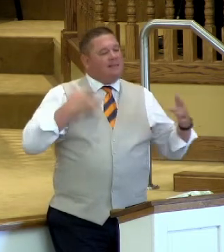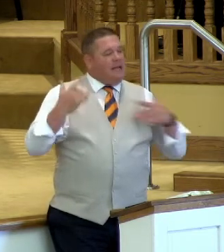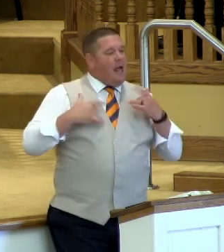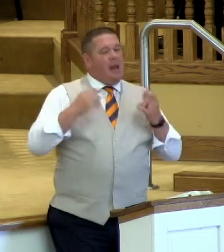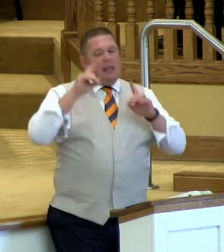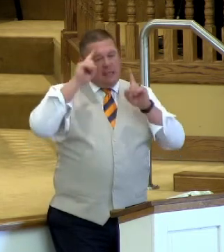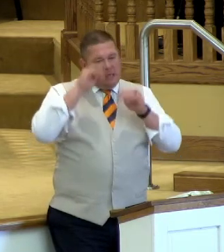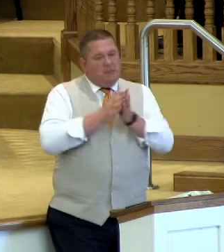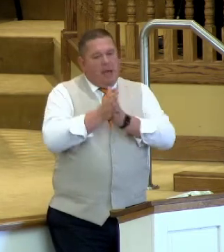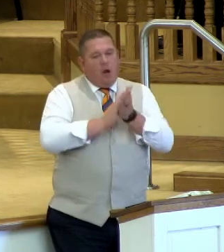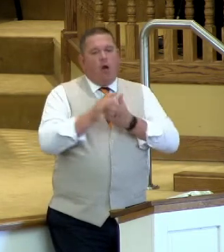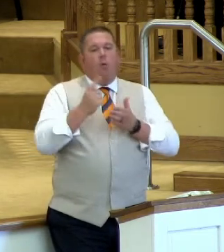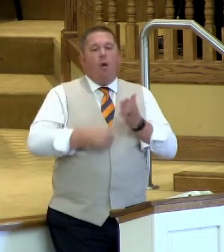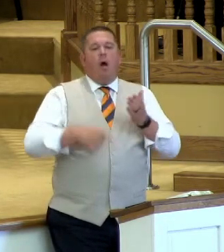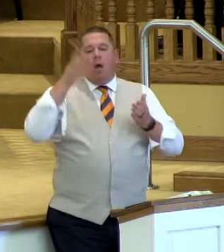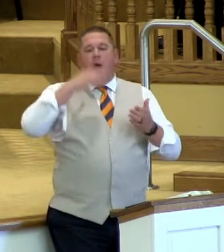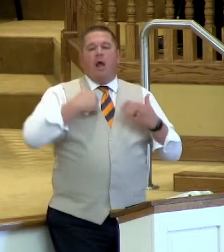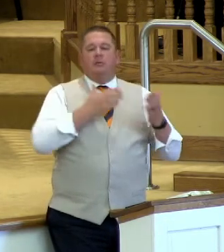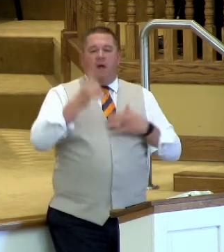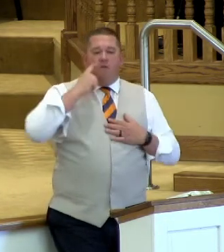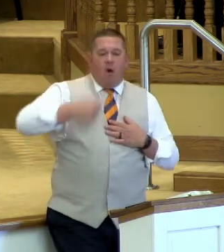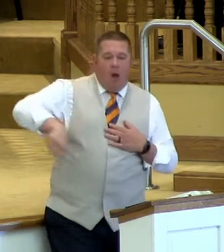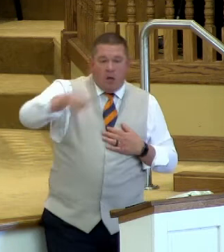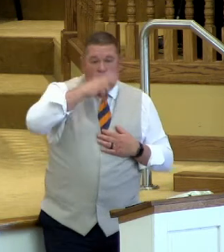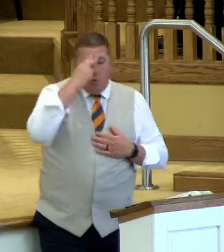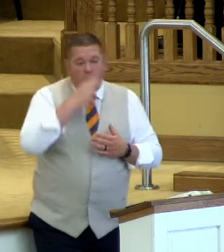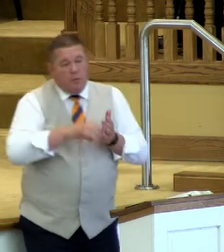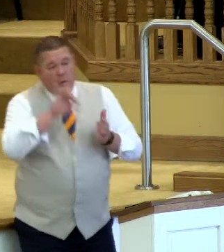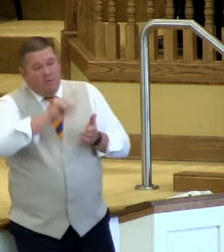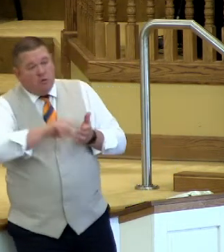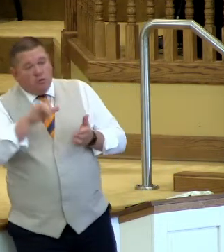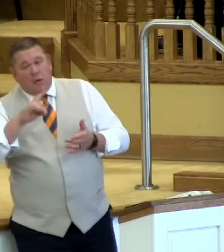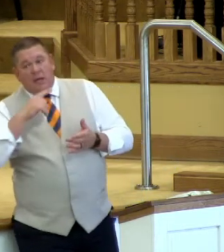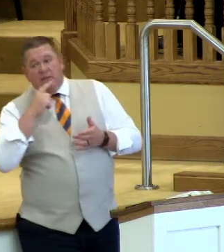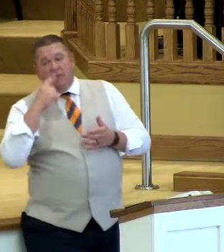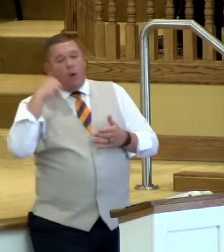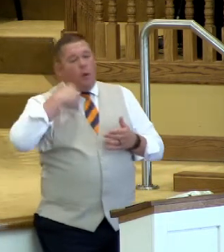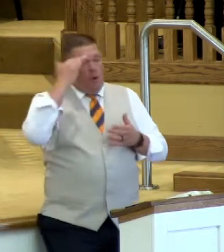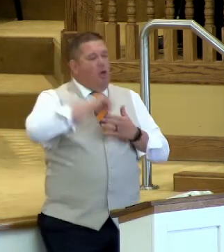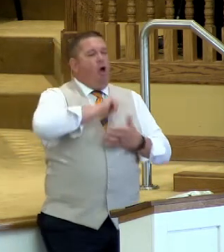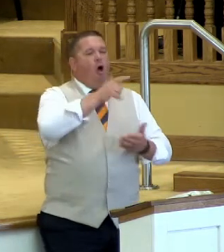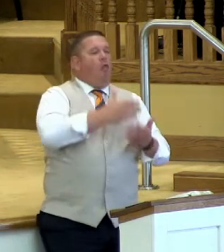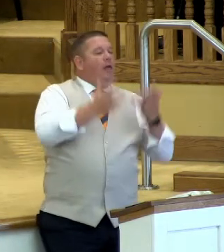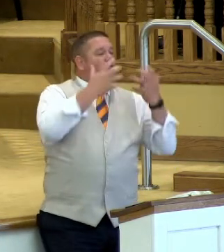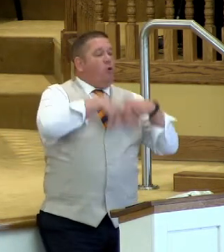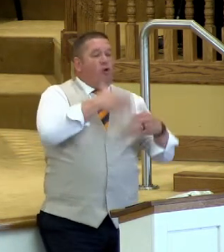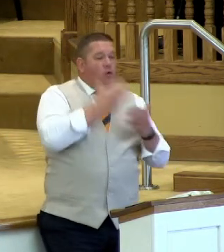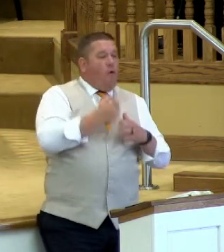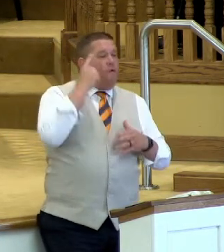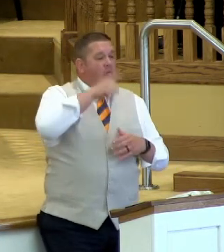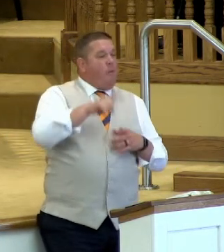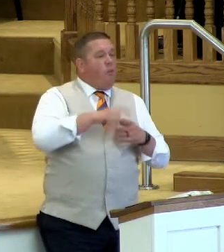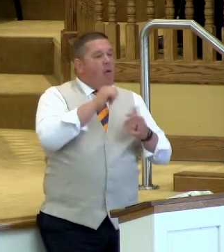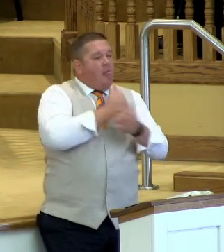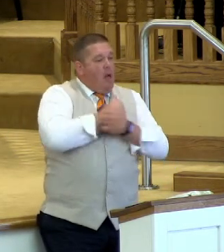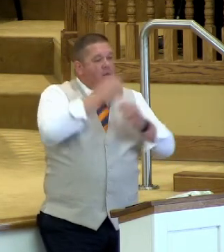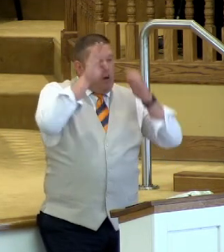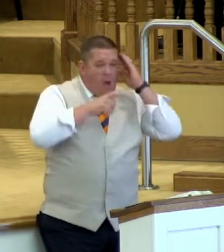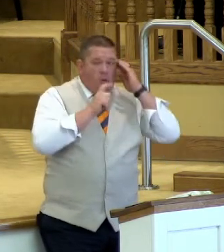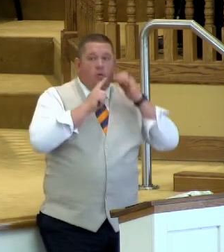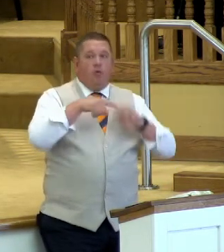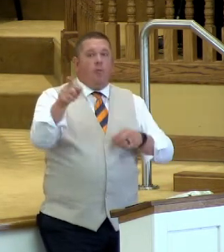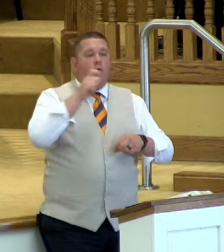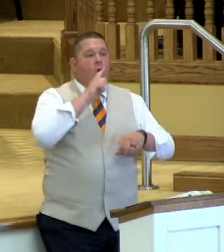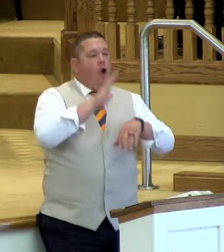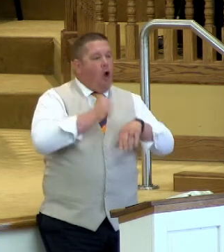excited and anticipating about what God has for us. In Romans 8:28, it says, and we know that all things work together for good to them that love God,